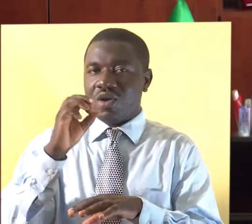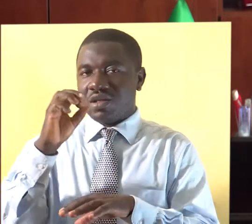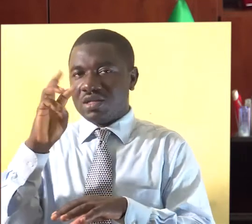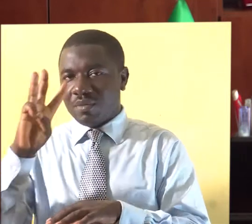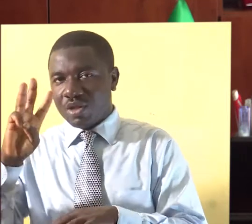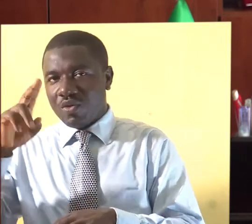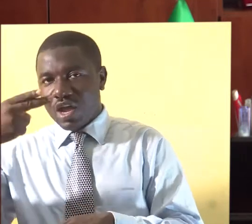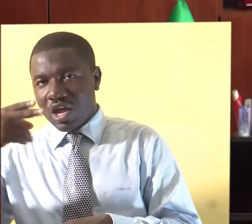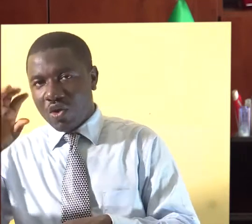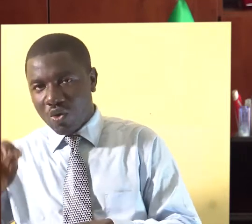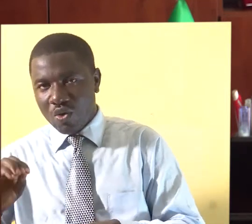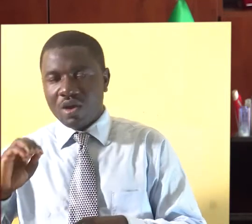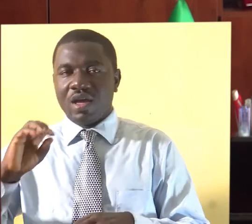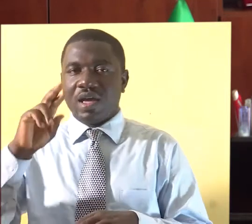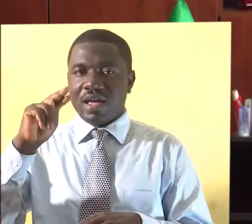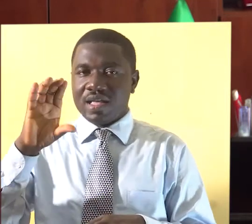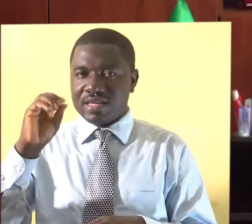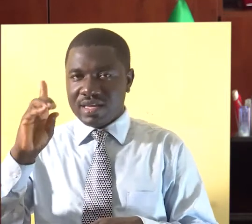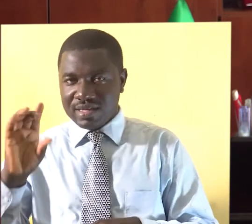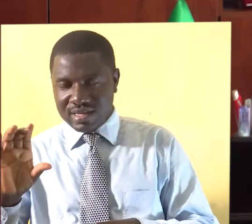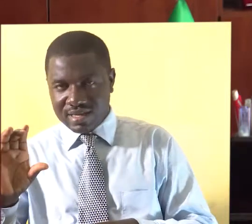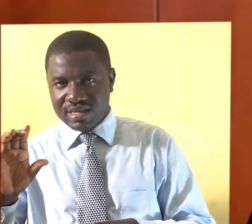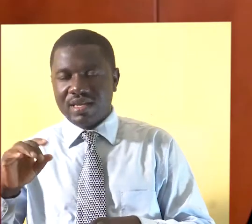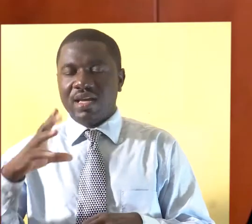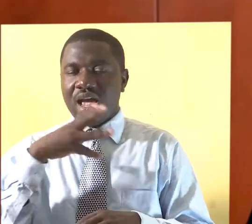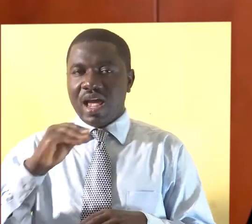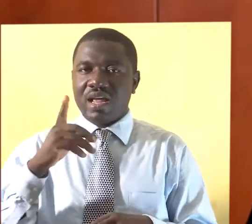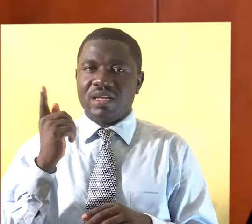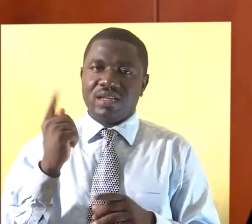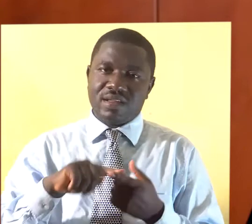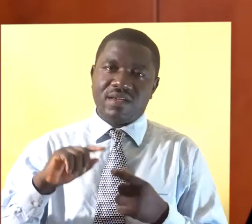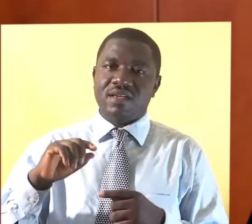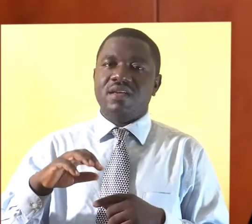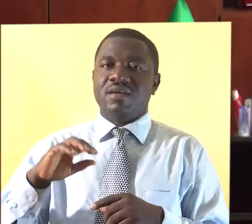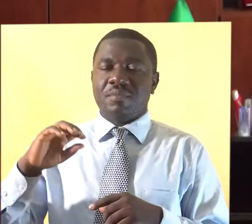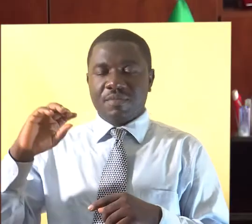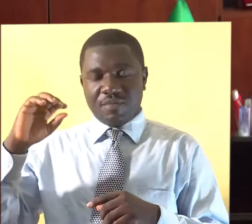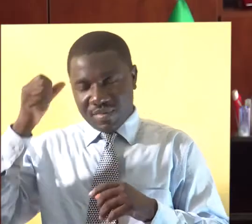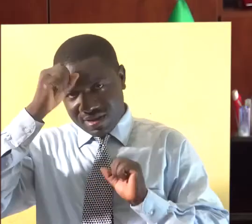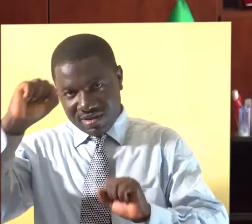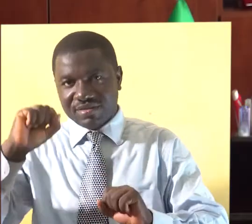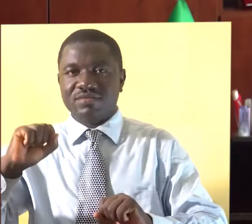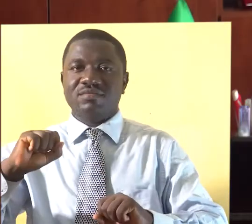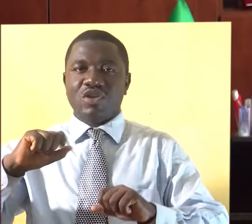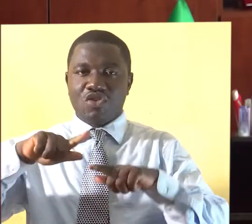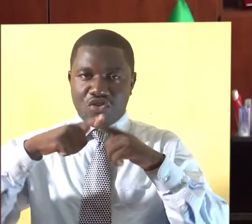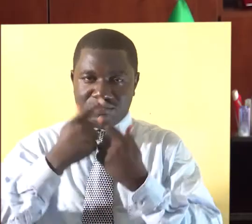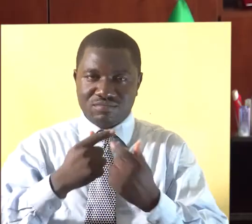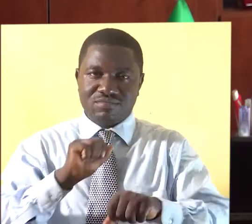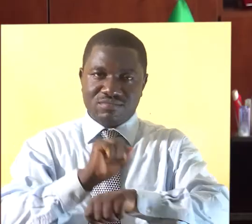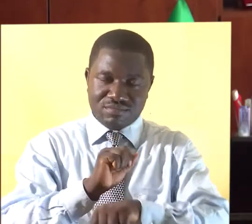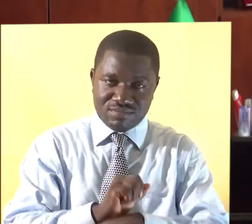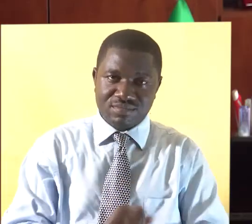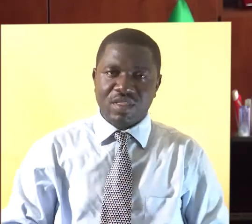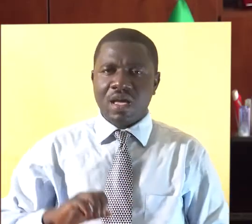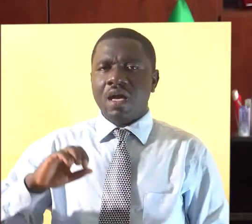Federal Ministry of Health, and the Presidential Task Force on COVID-19. The federal government of Nigeria under